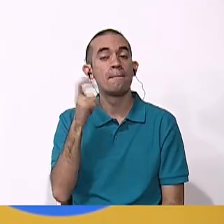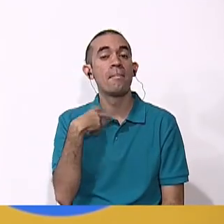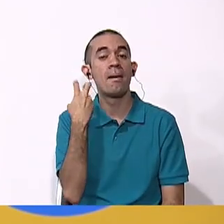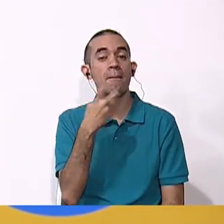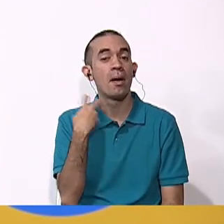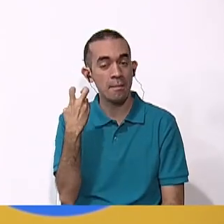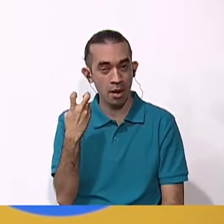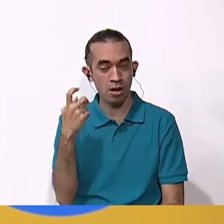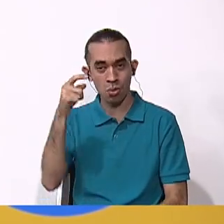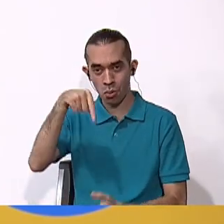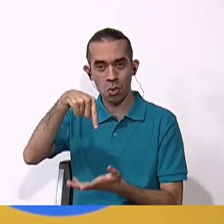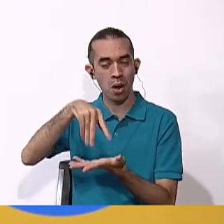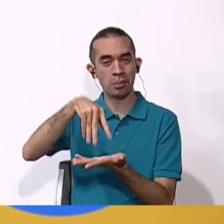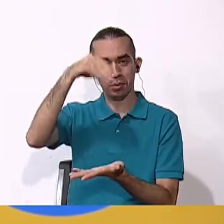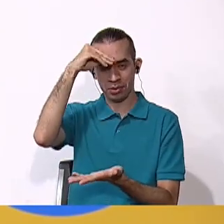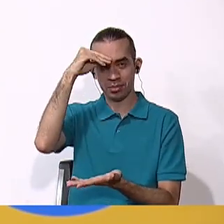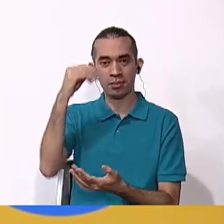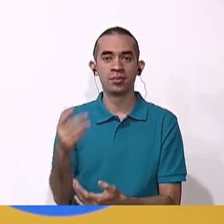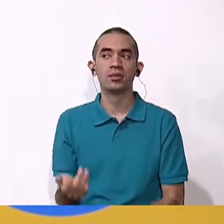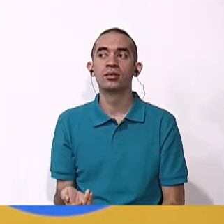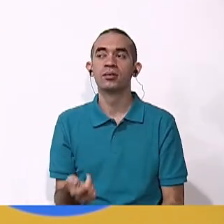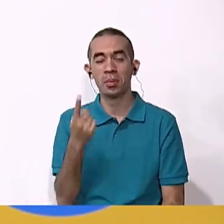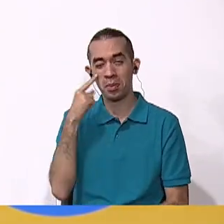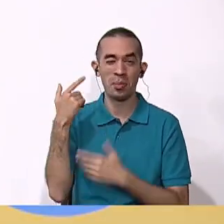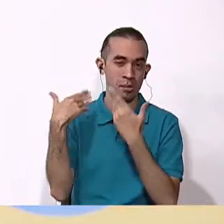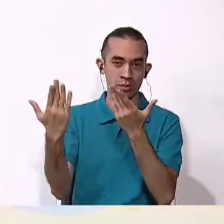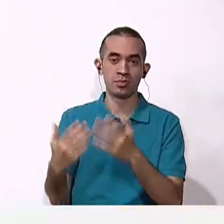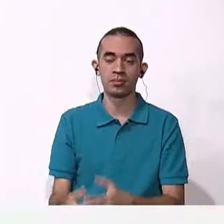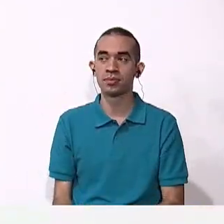that we are going to learn today. Let's go.